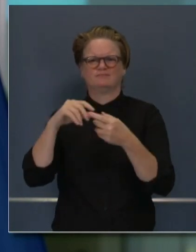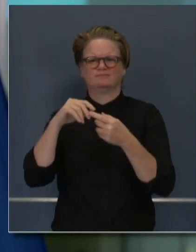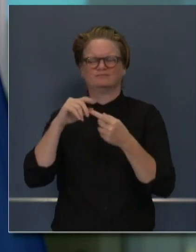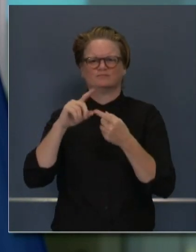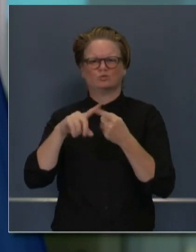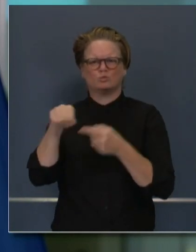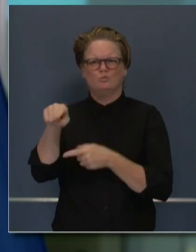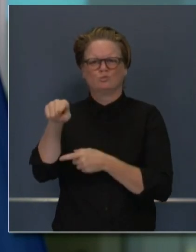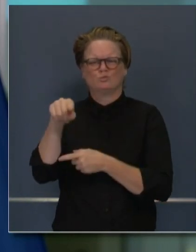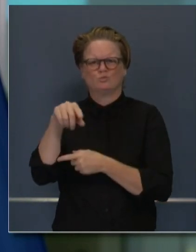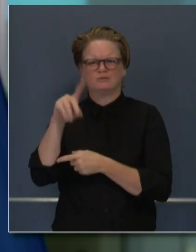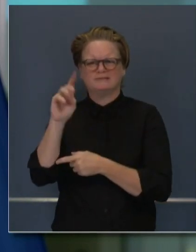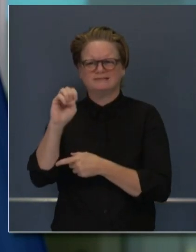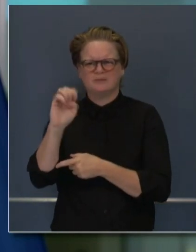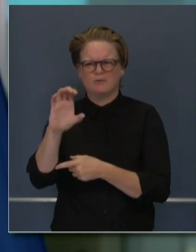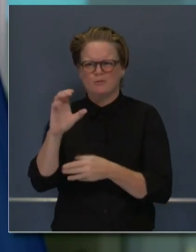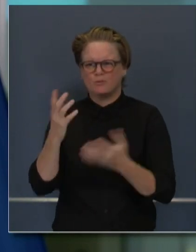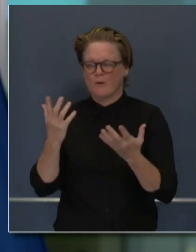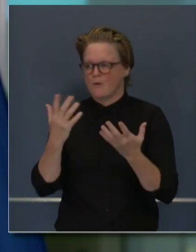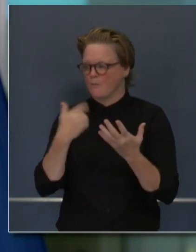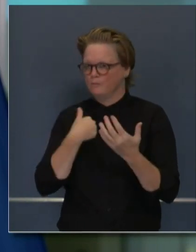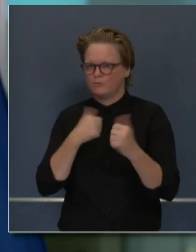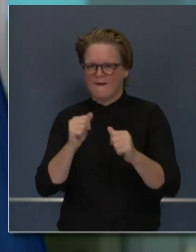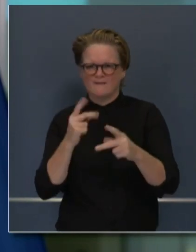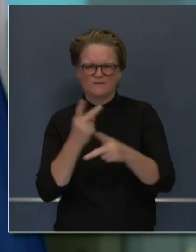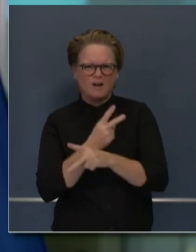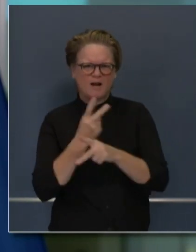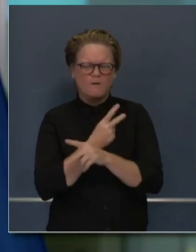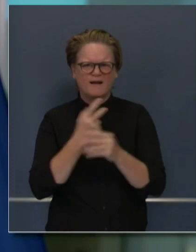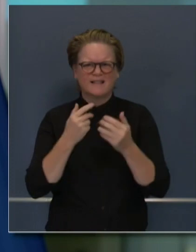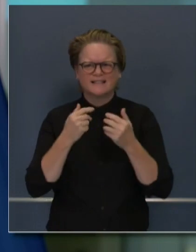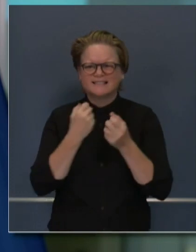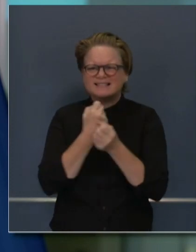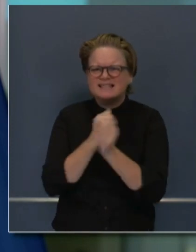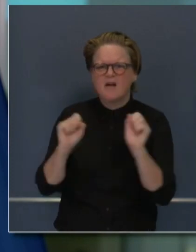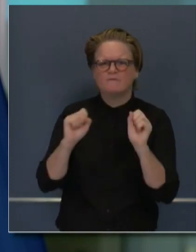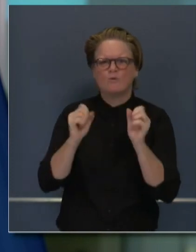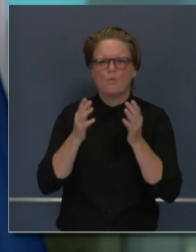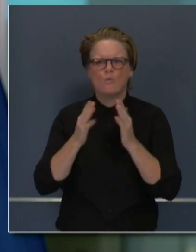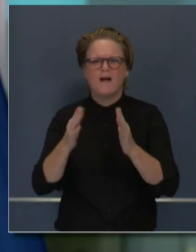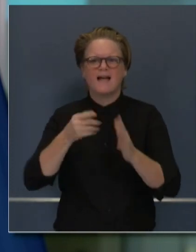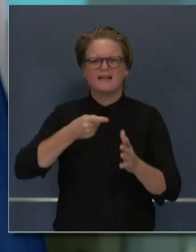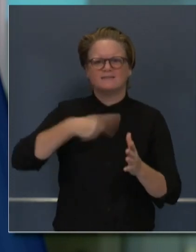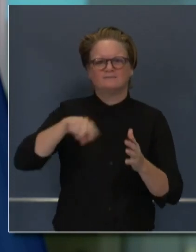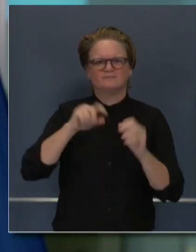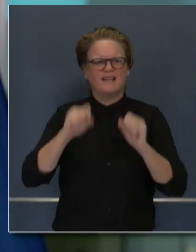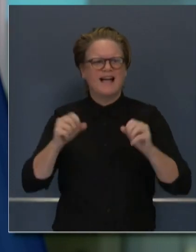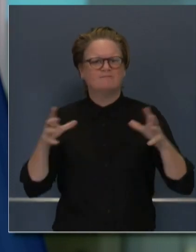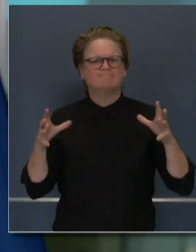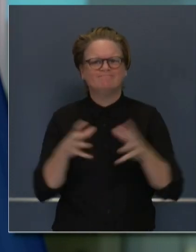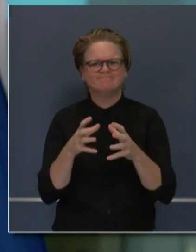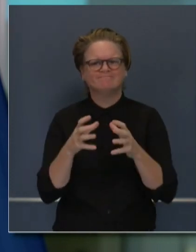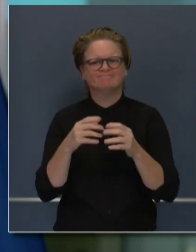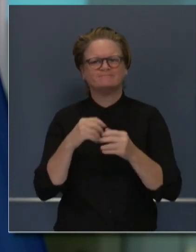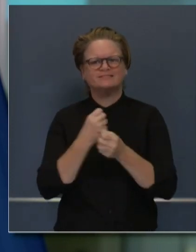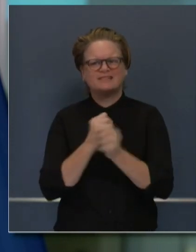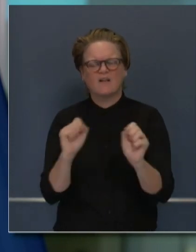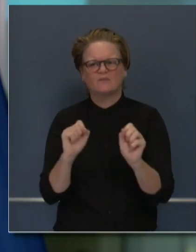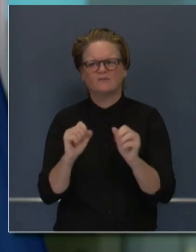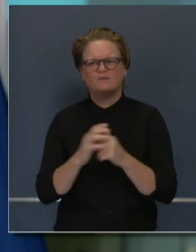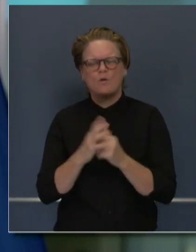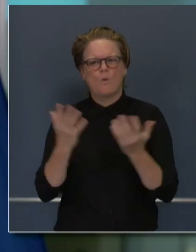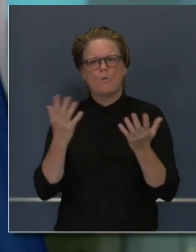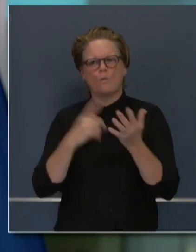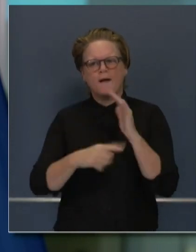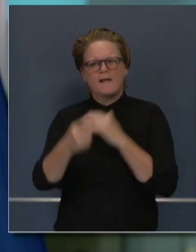to safely return to competition with their guidelines that they've been working on? And what kind of data do you think is